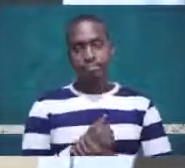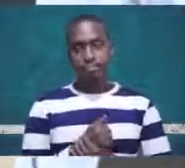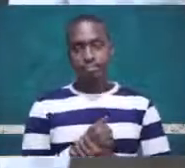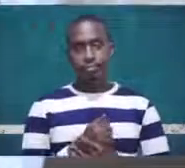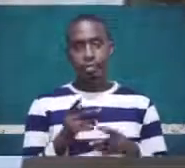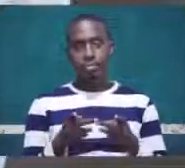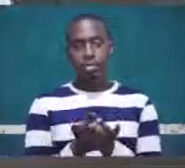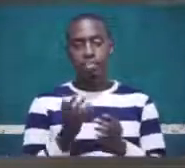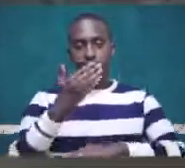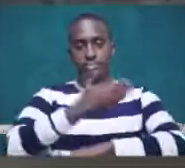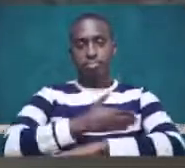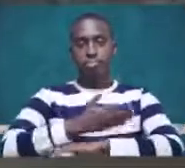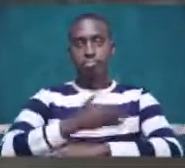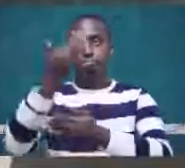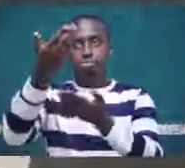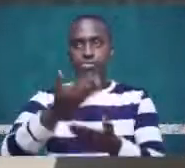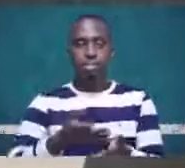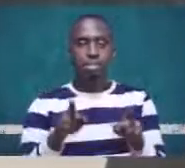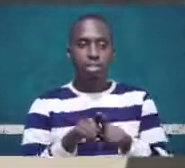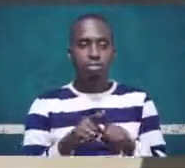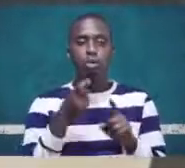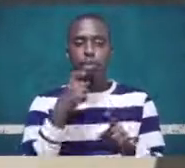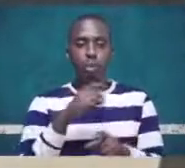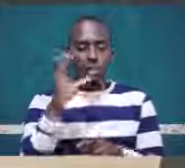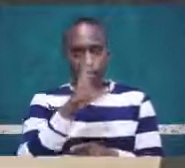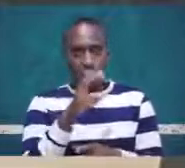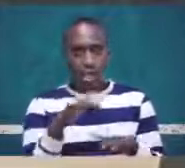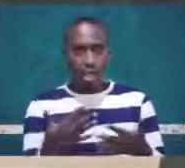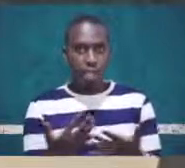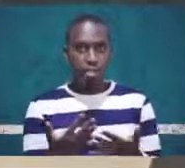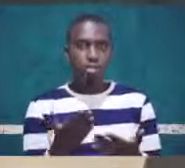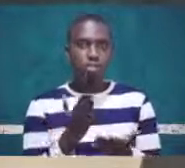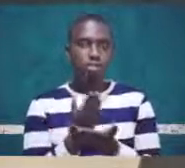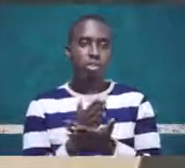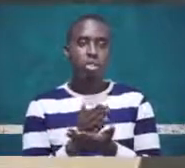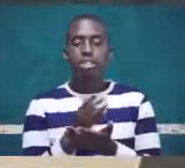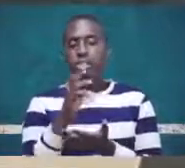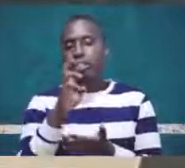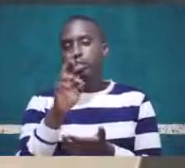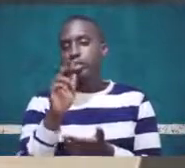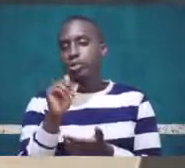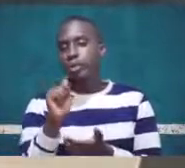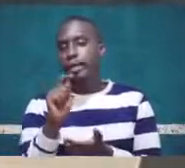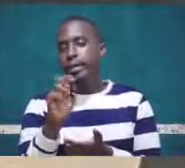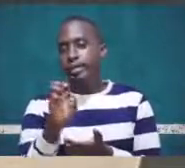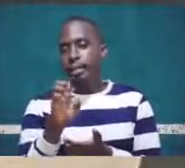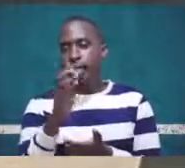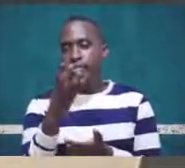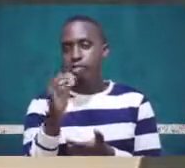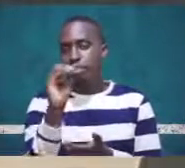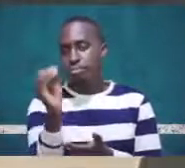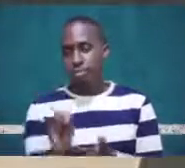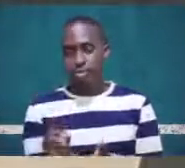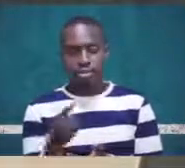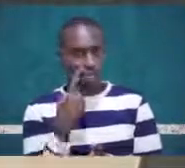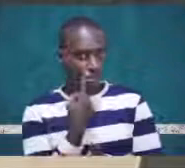I don't know, you need to calculate and see the custom duty at rate of 40%.